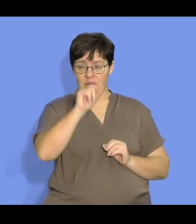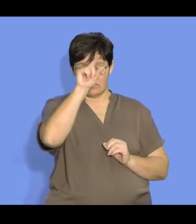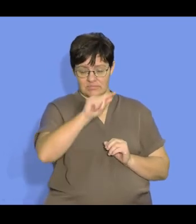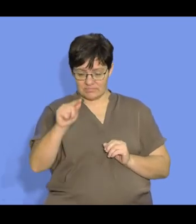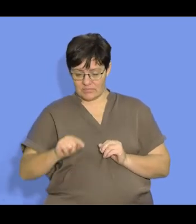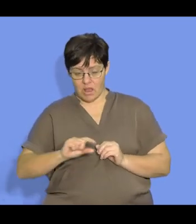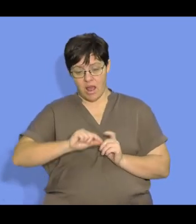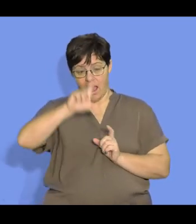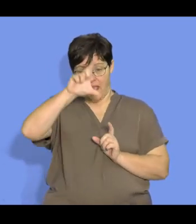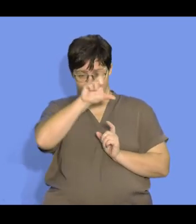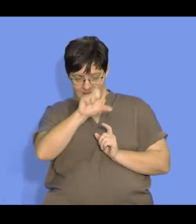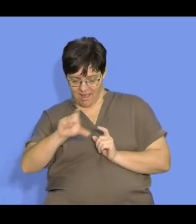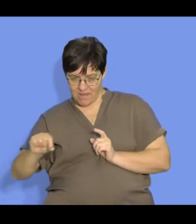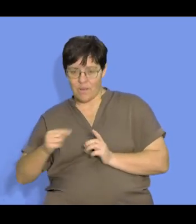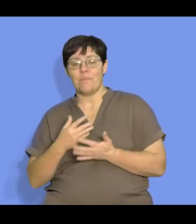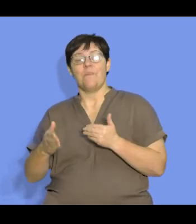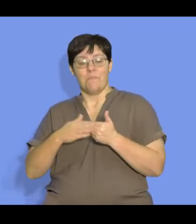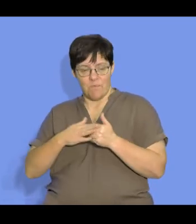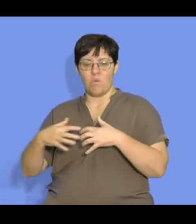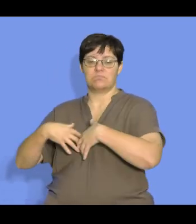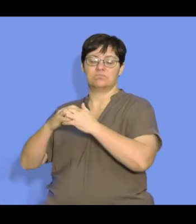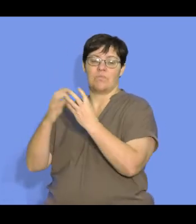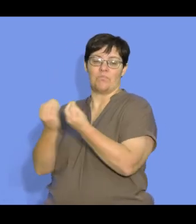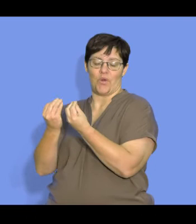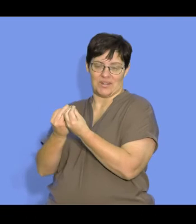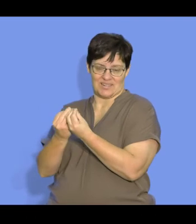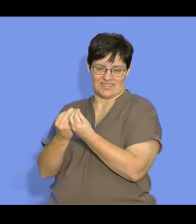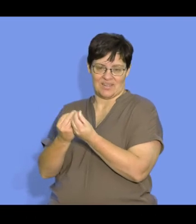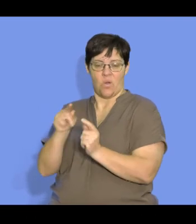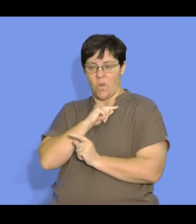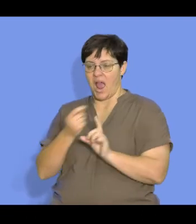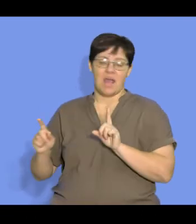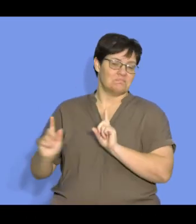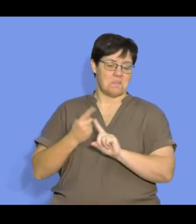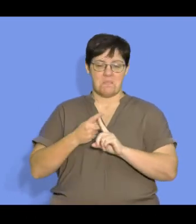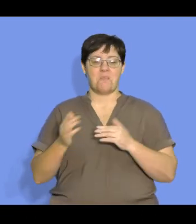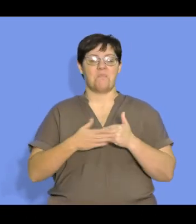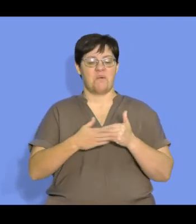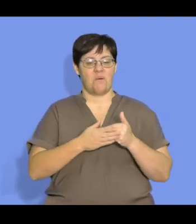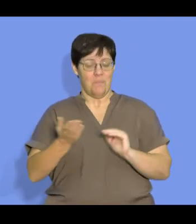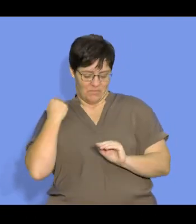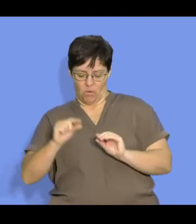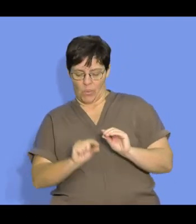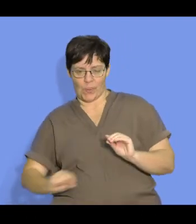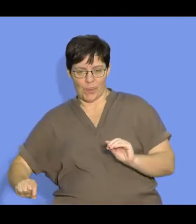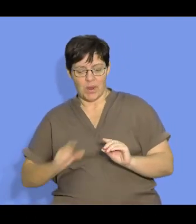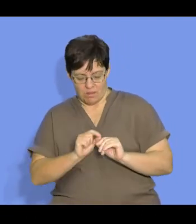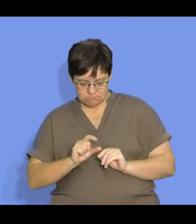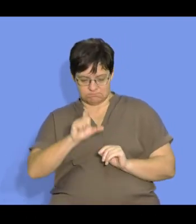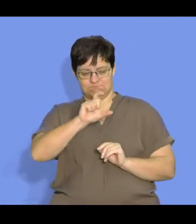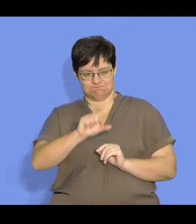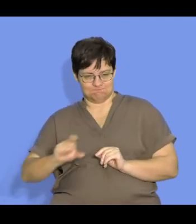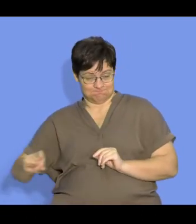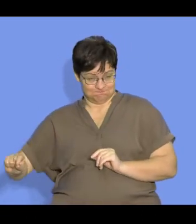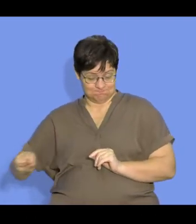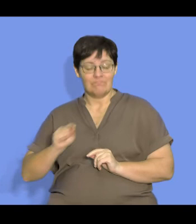that entire part there is the particles where there's more effective collisions that happened, and that part